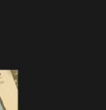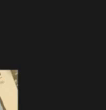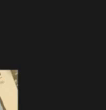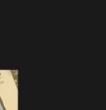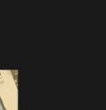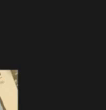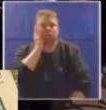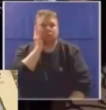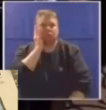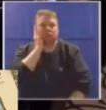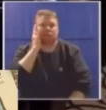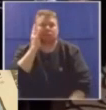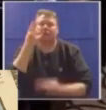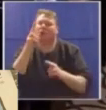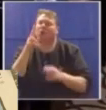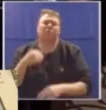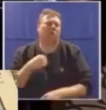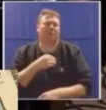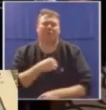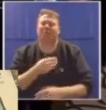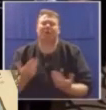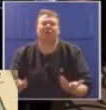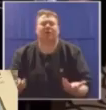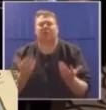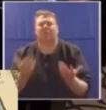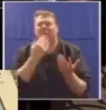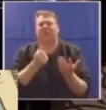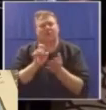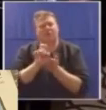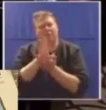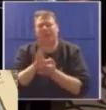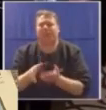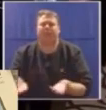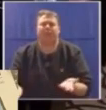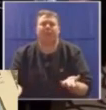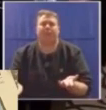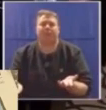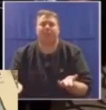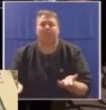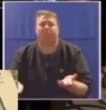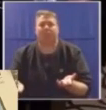of... No, Honorable Member, please take him off.